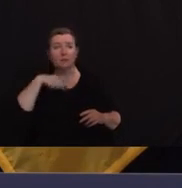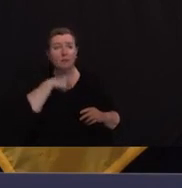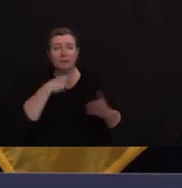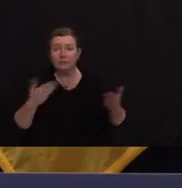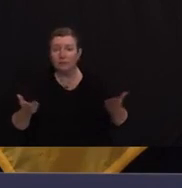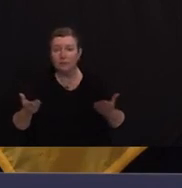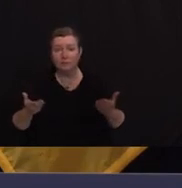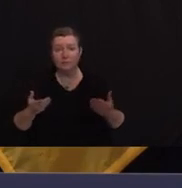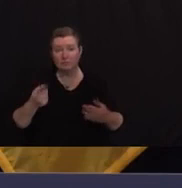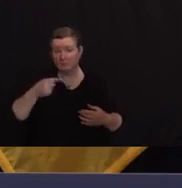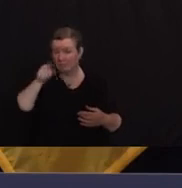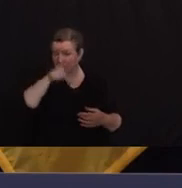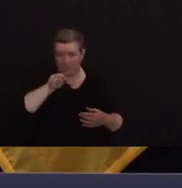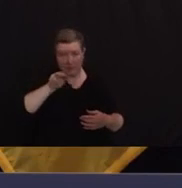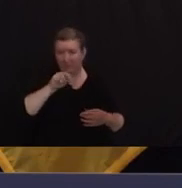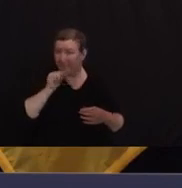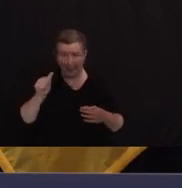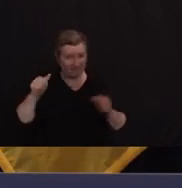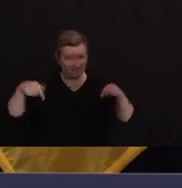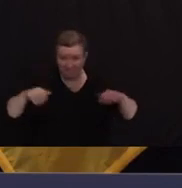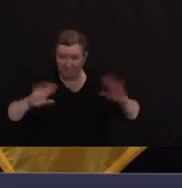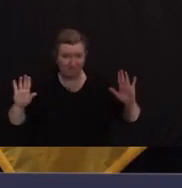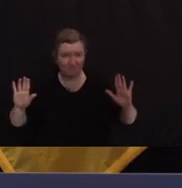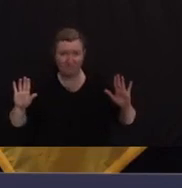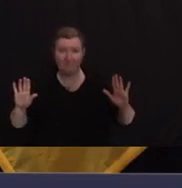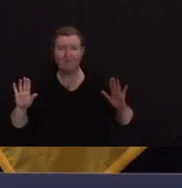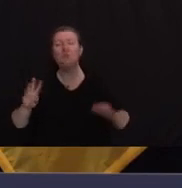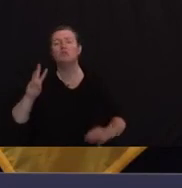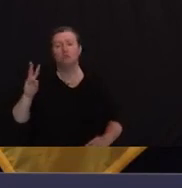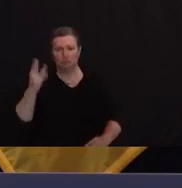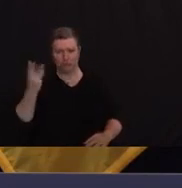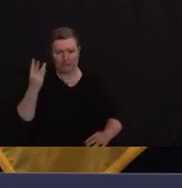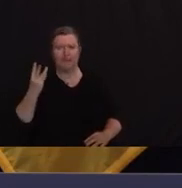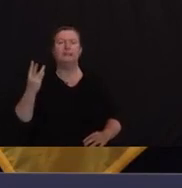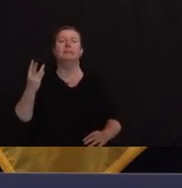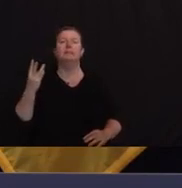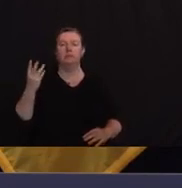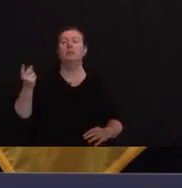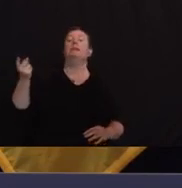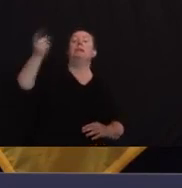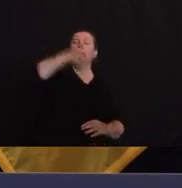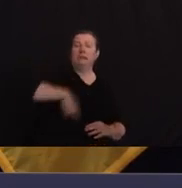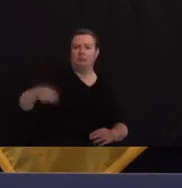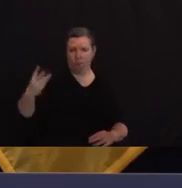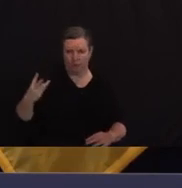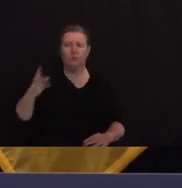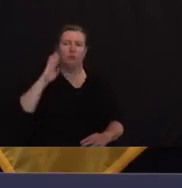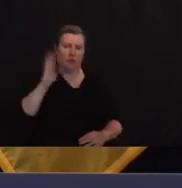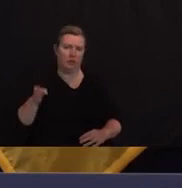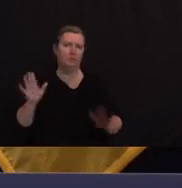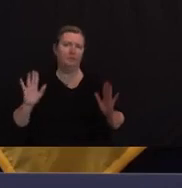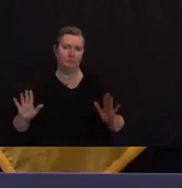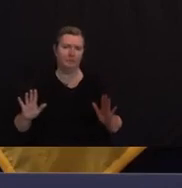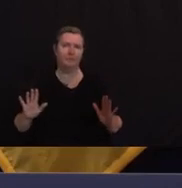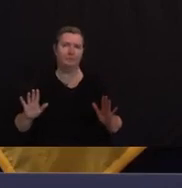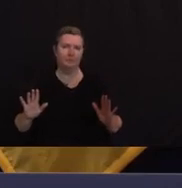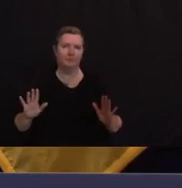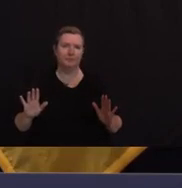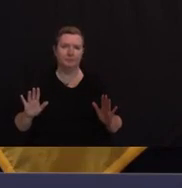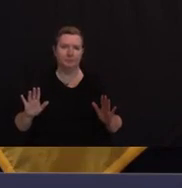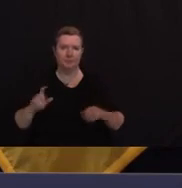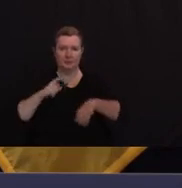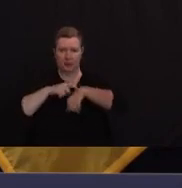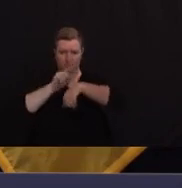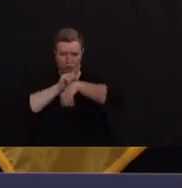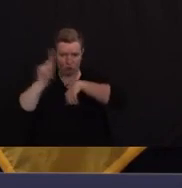Wednesday this week and a Wednesday next week. So we'll be here, unless you hear otherwise from Mahan or colleagues, we'll be here Wednesday at 1 o'clock.